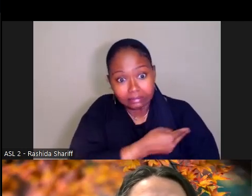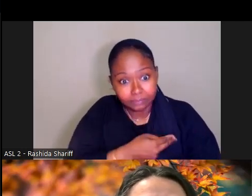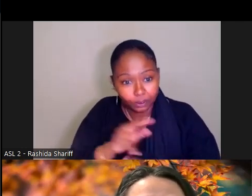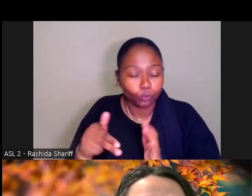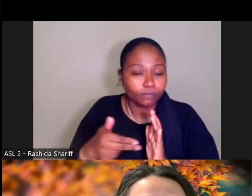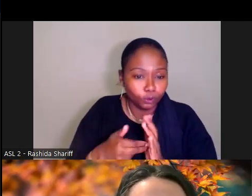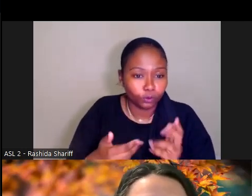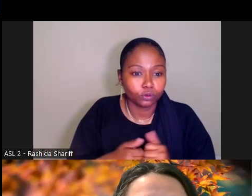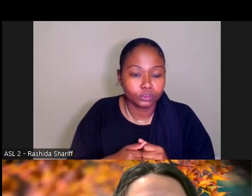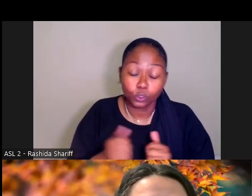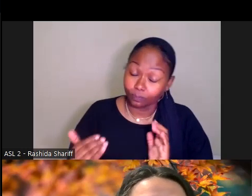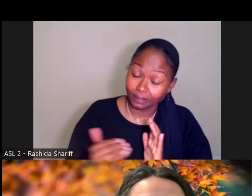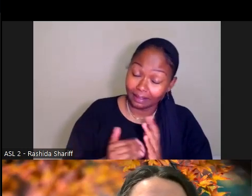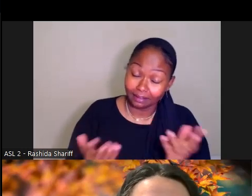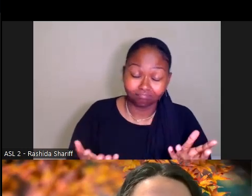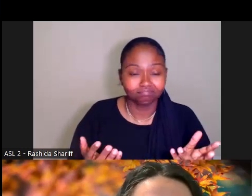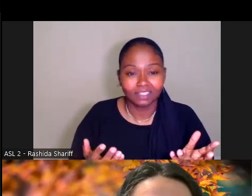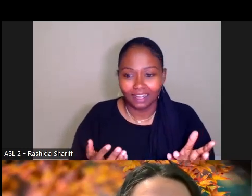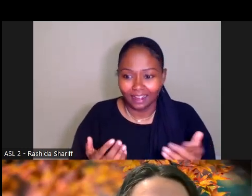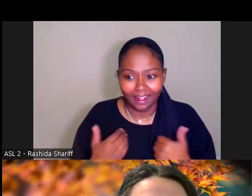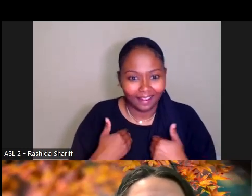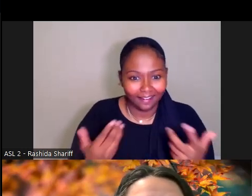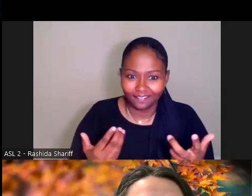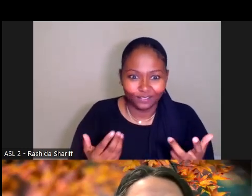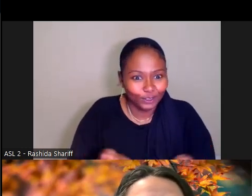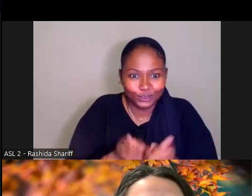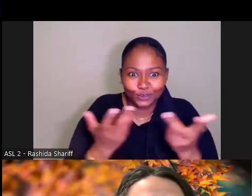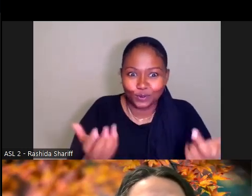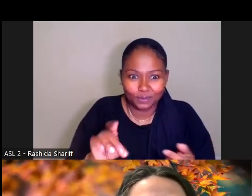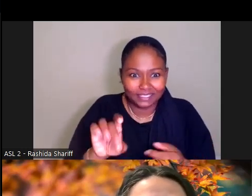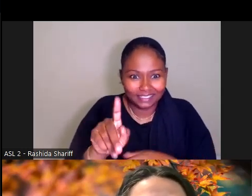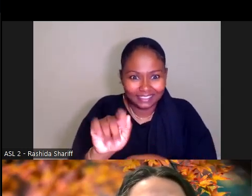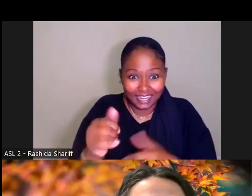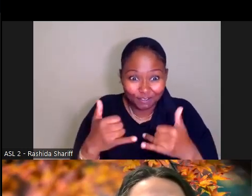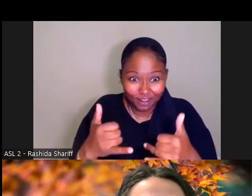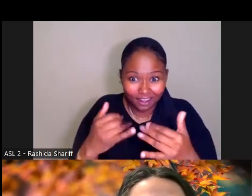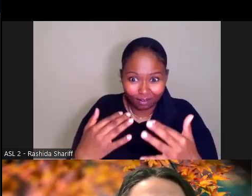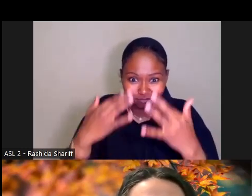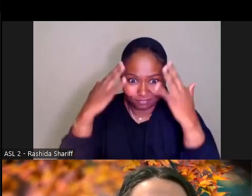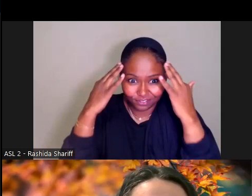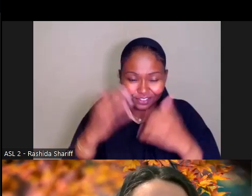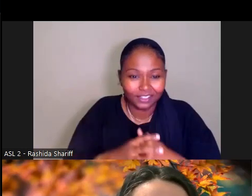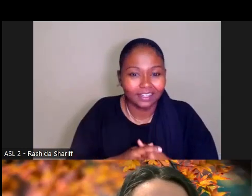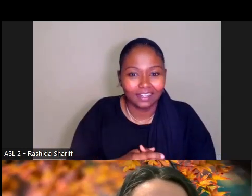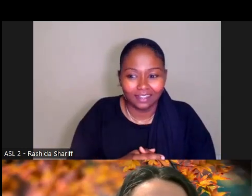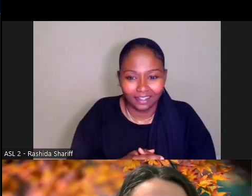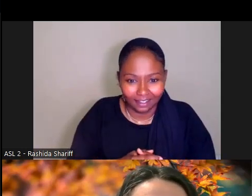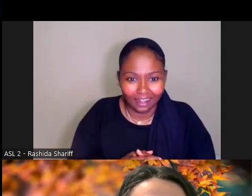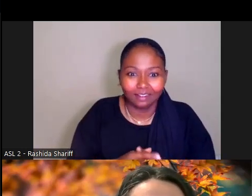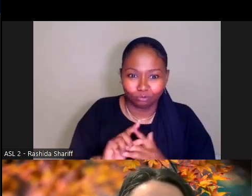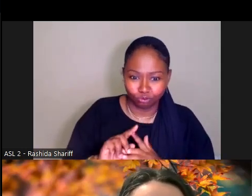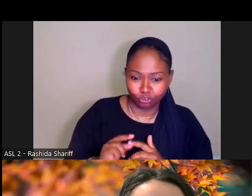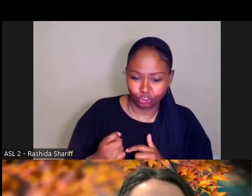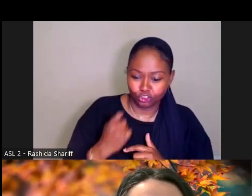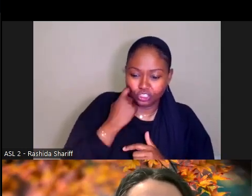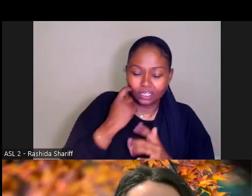And so again, I'm sitting on like sort of a mountain of data right now that I have just begun the analysis. So